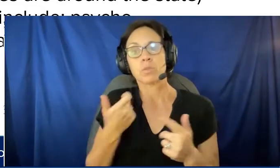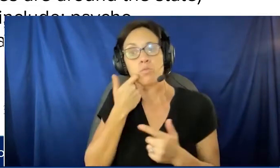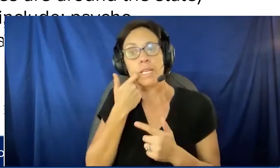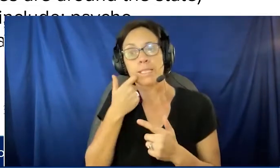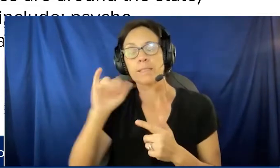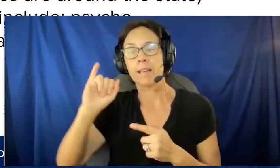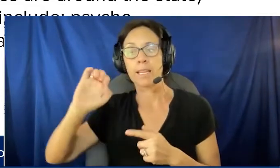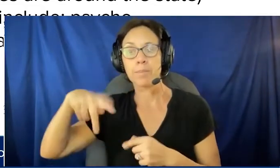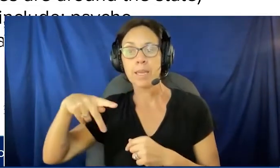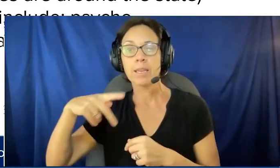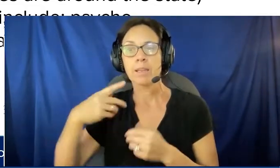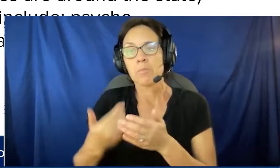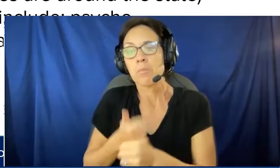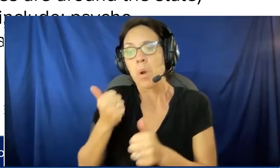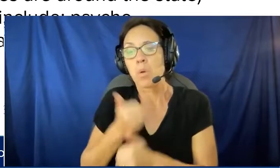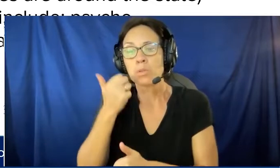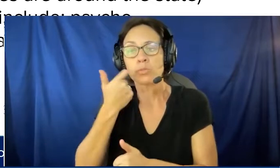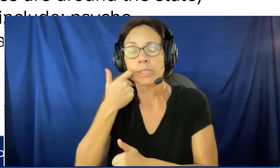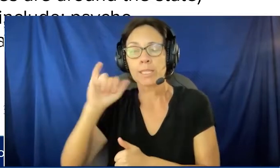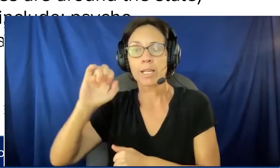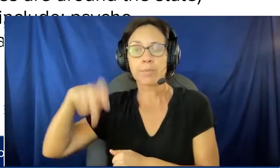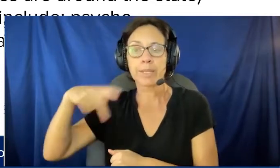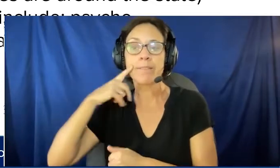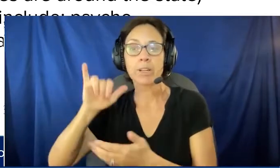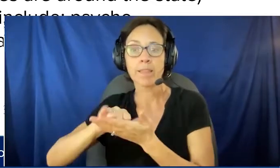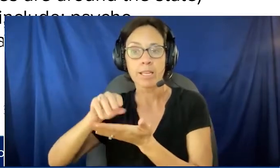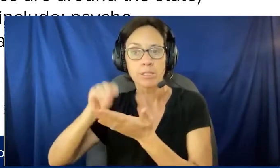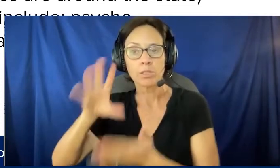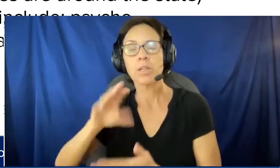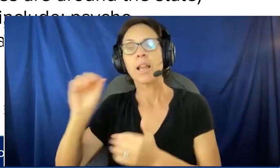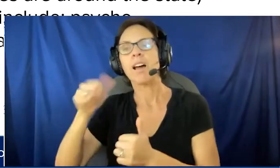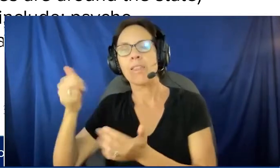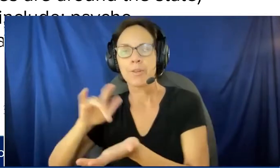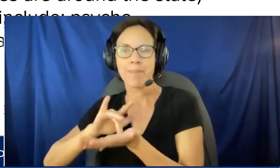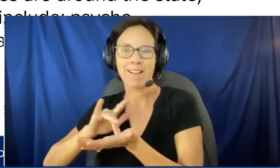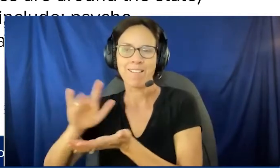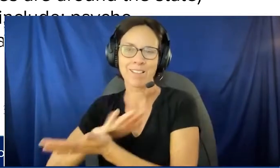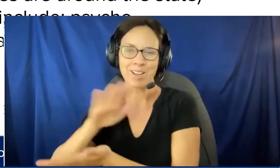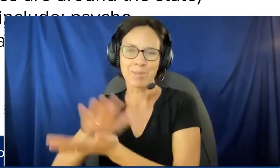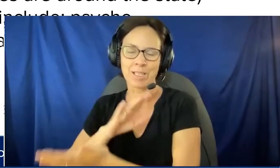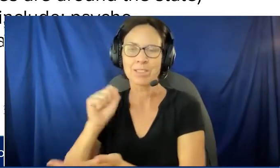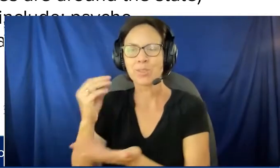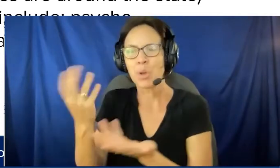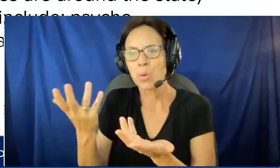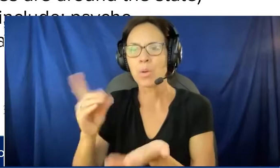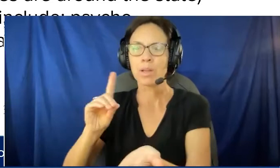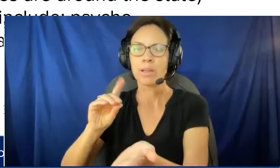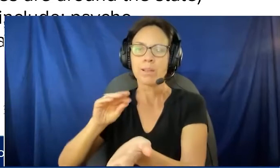that student, and other medical documentation. So doctor's statements